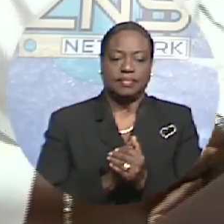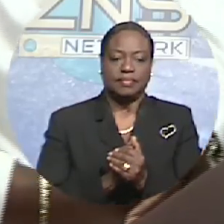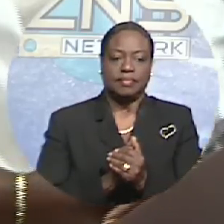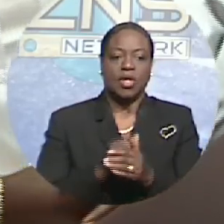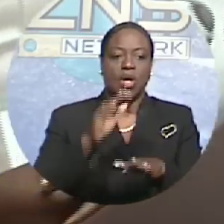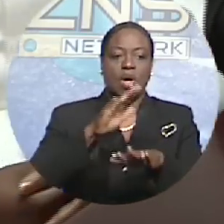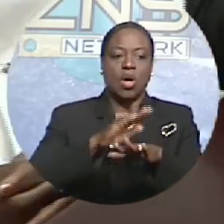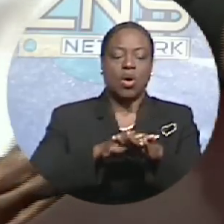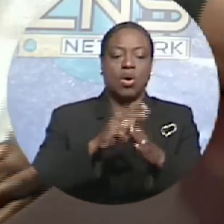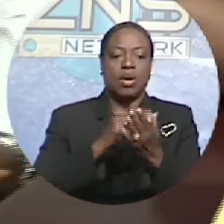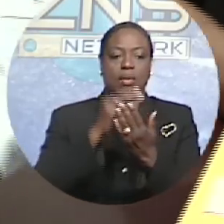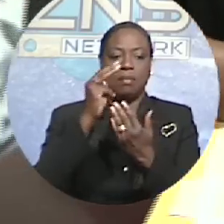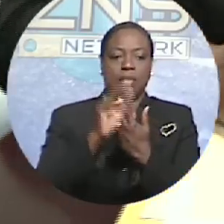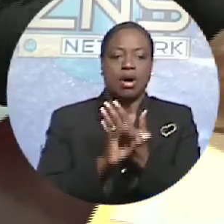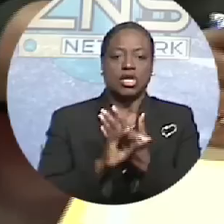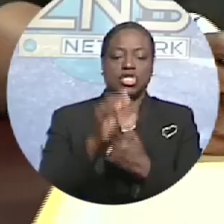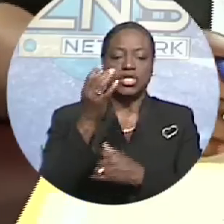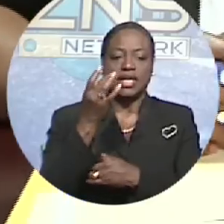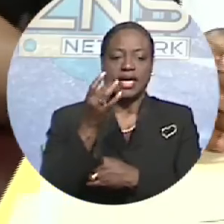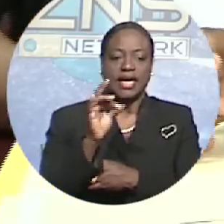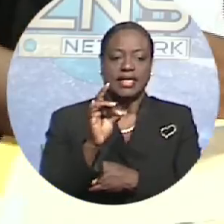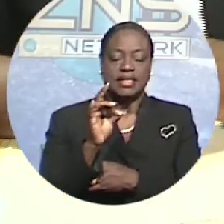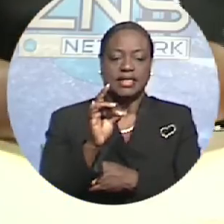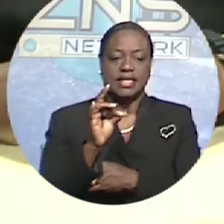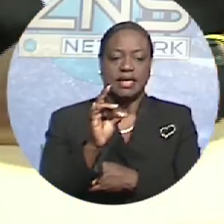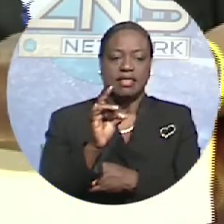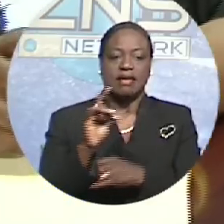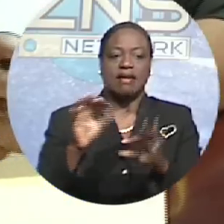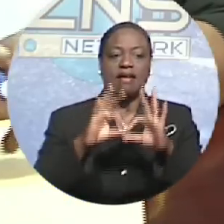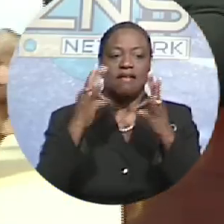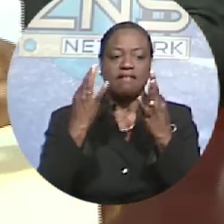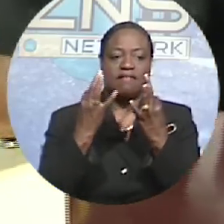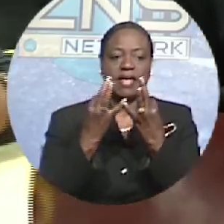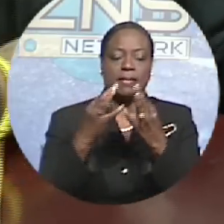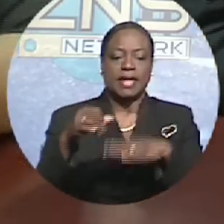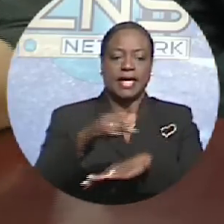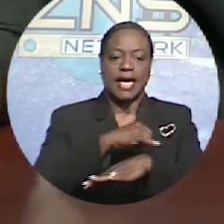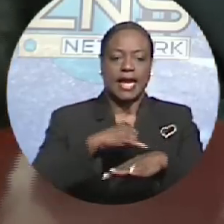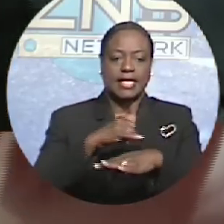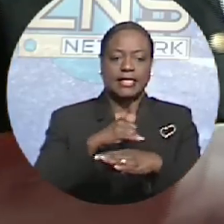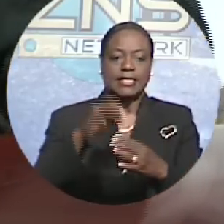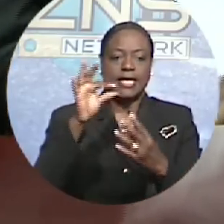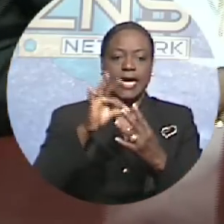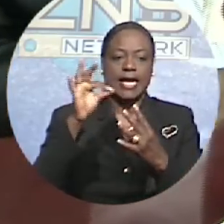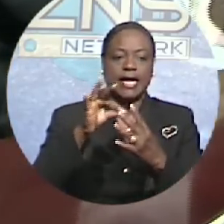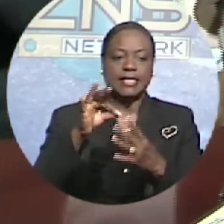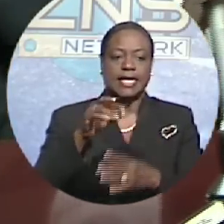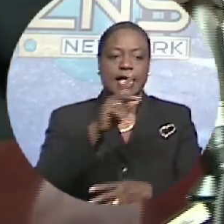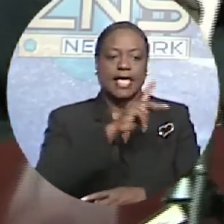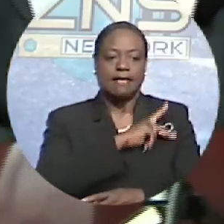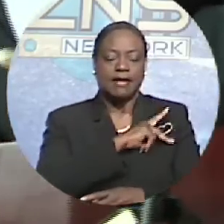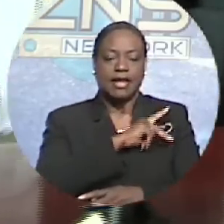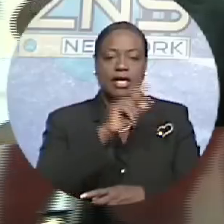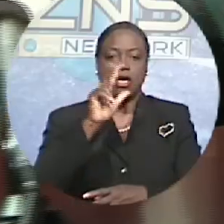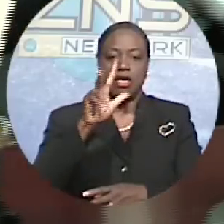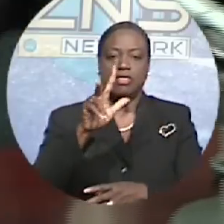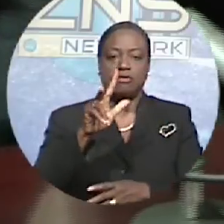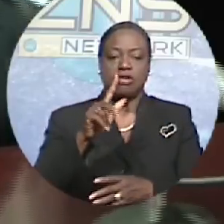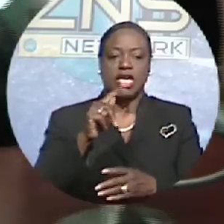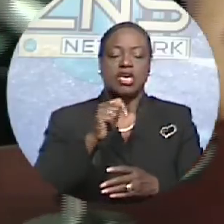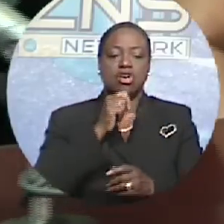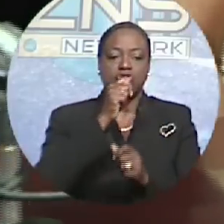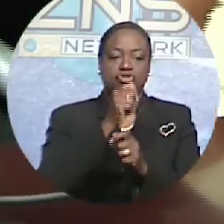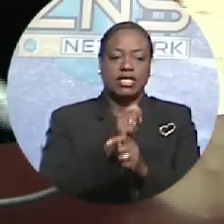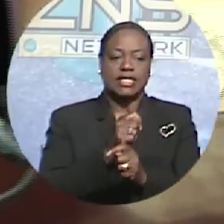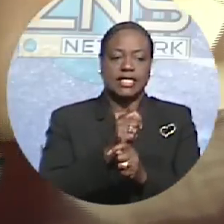On March 18th, the nurses here and on the Family Islands elected Kilfani, three trustees, an assistant treasurer and treasurer,